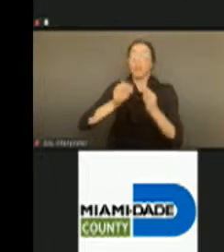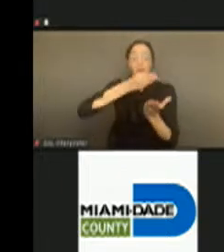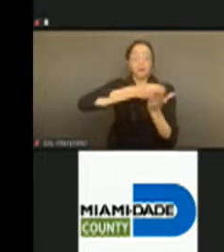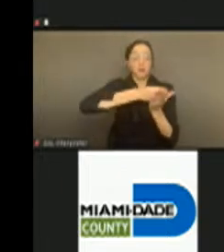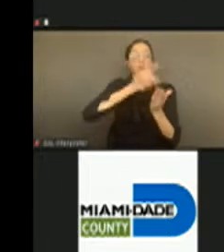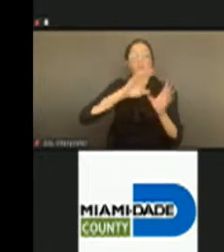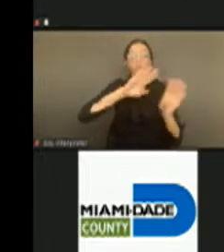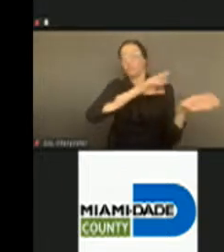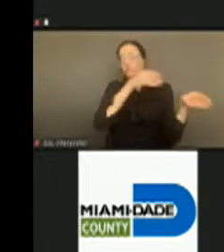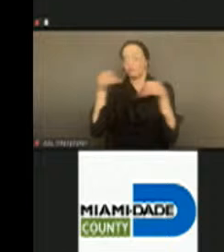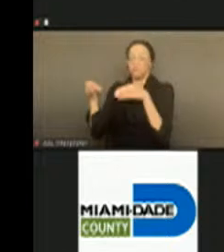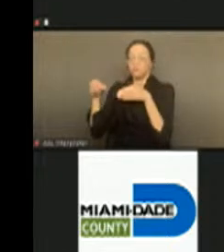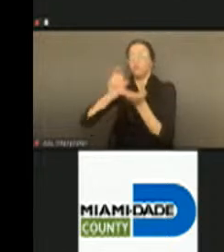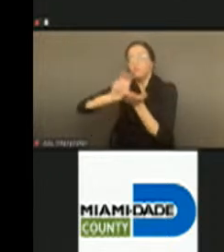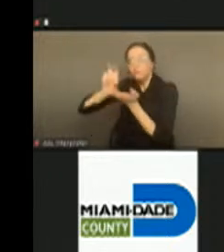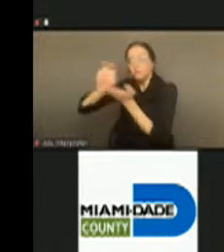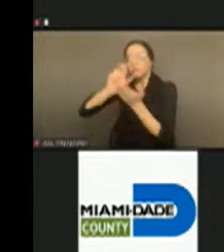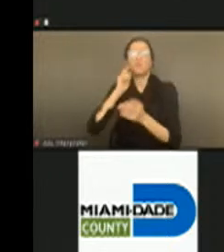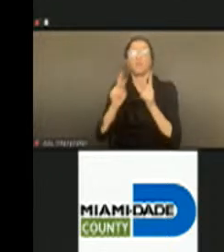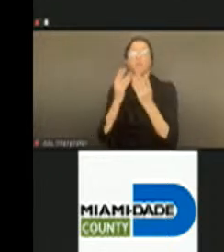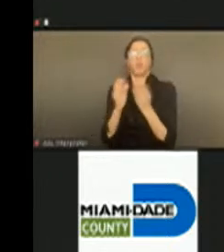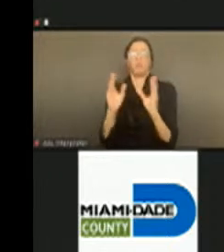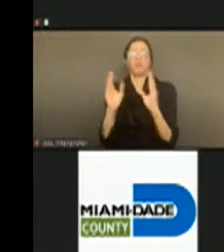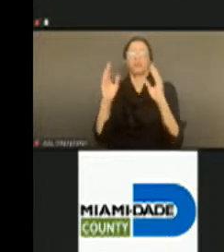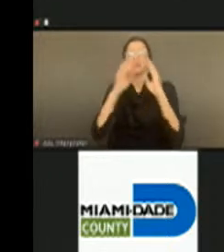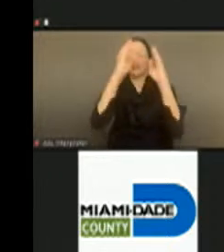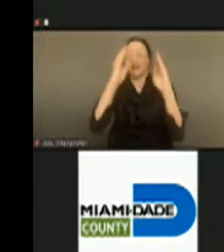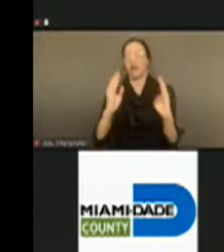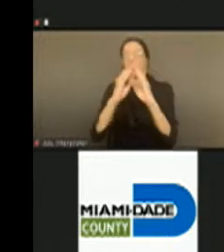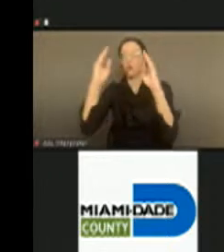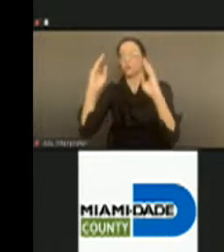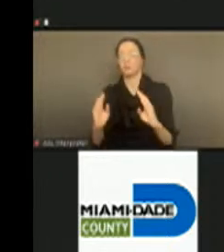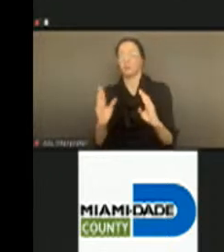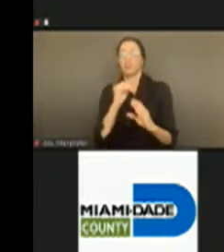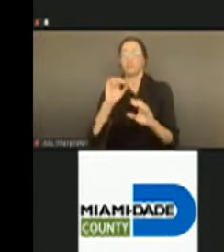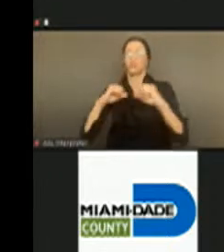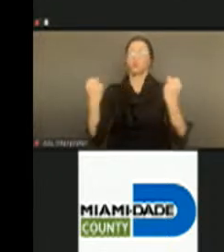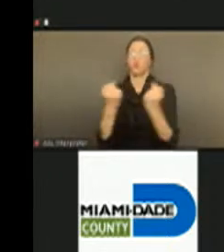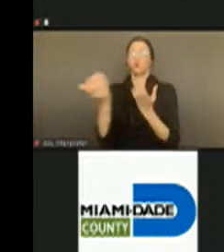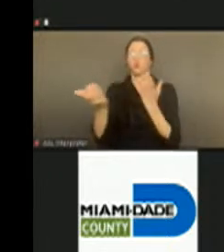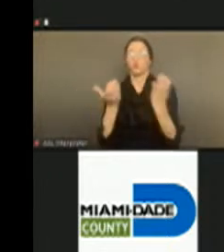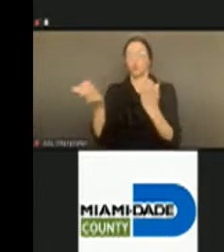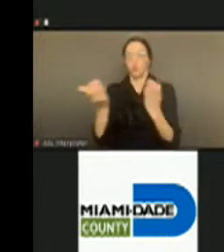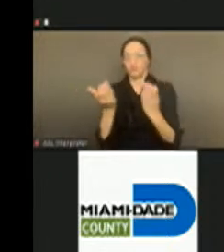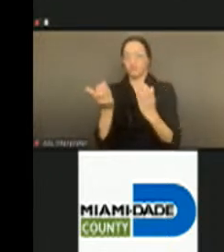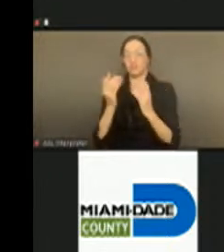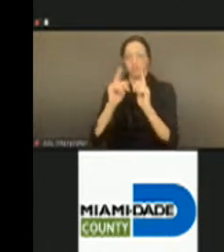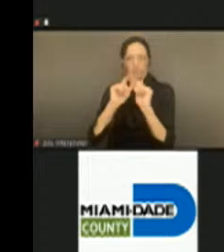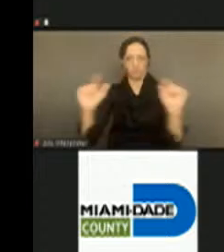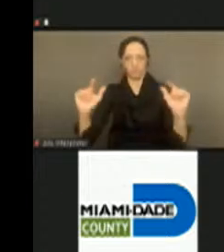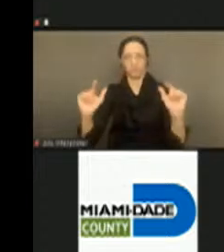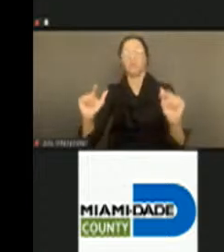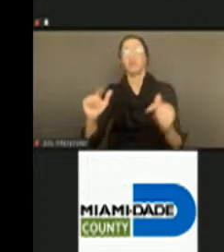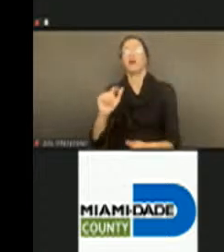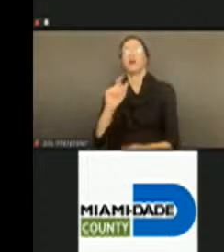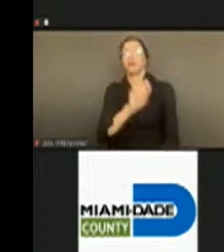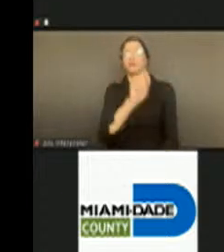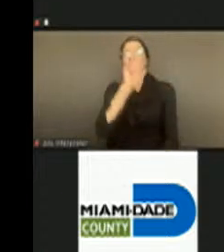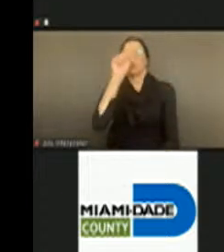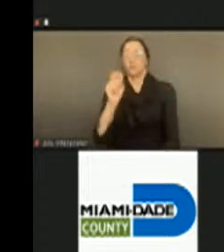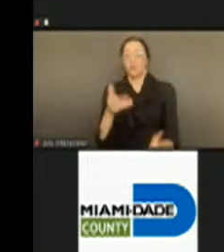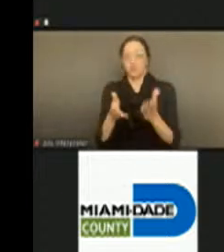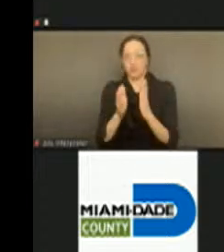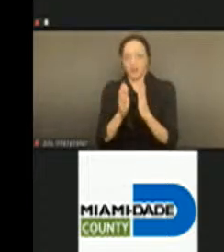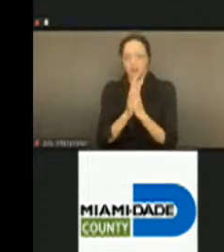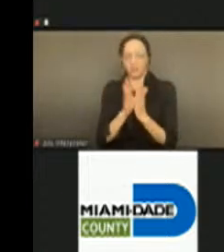social services. Therefore, I'm asking for this budget to please defund the police and cancel any plans to build new jails. Thank you